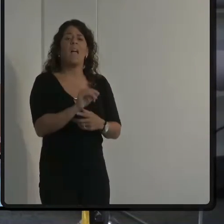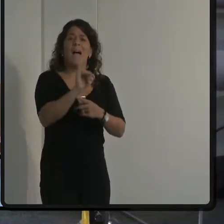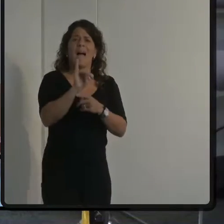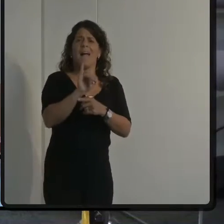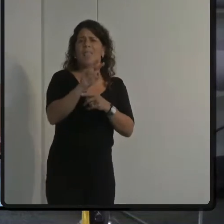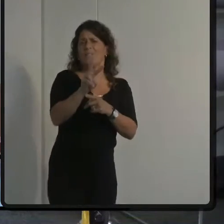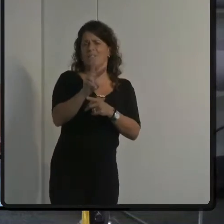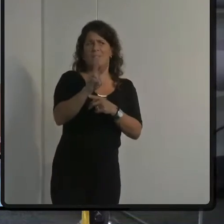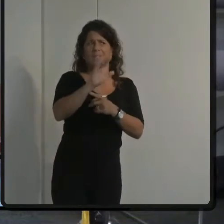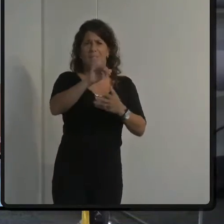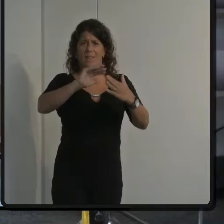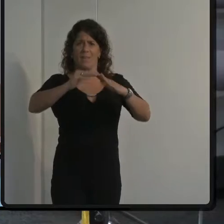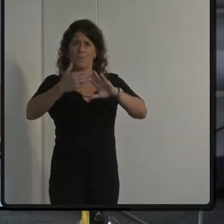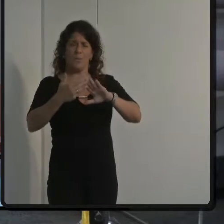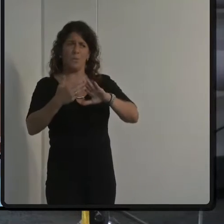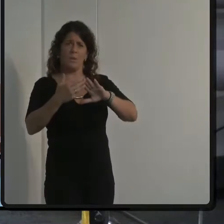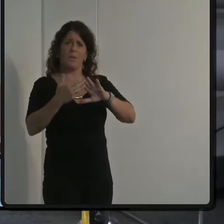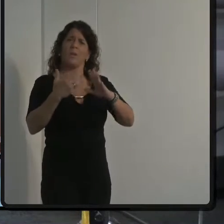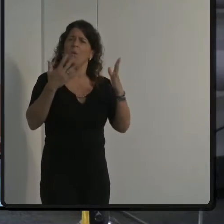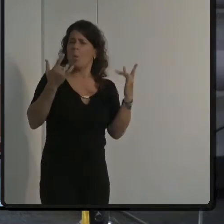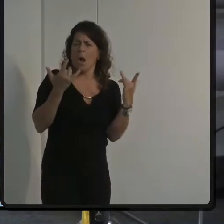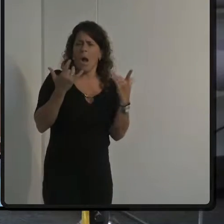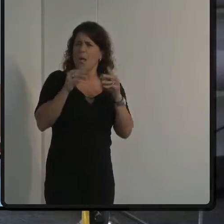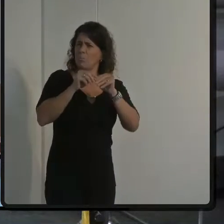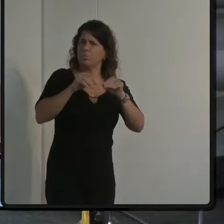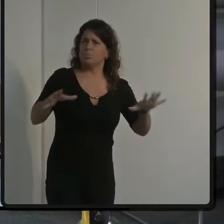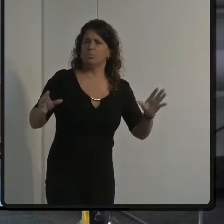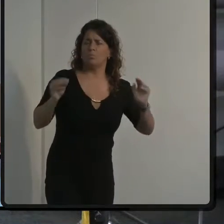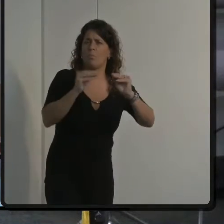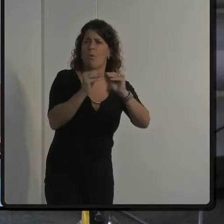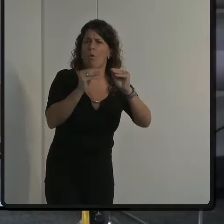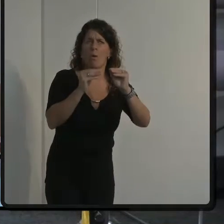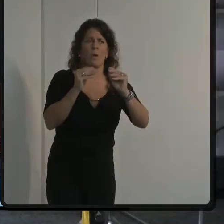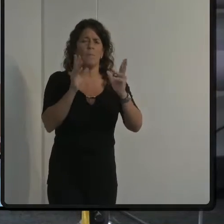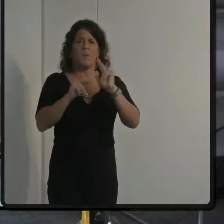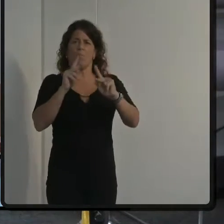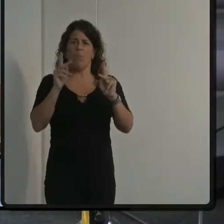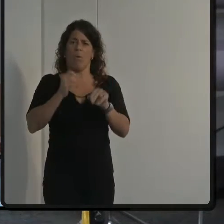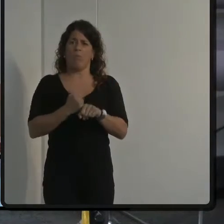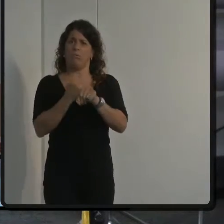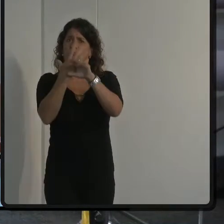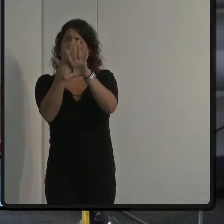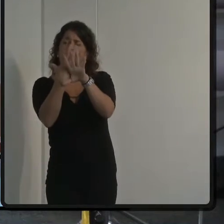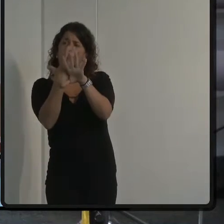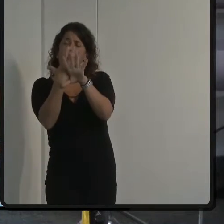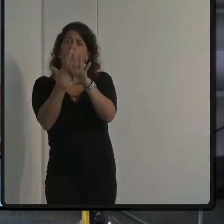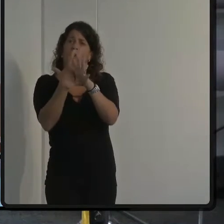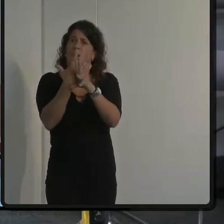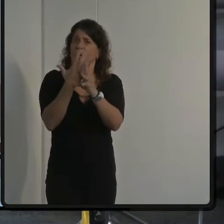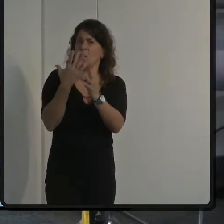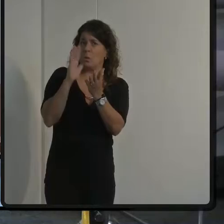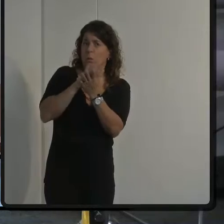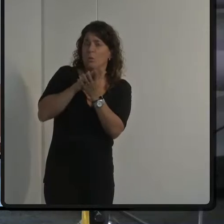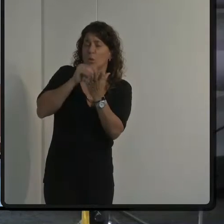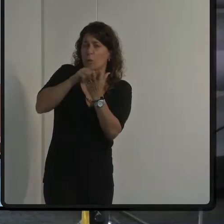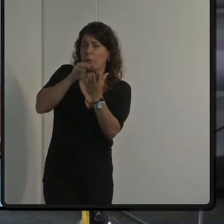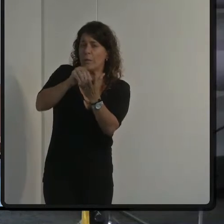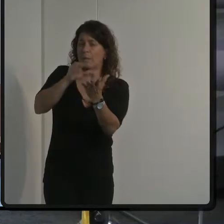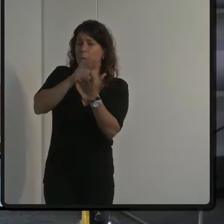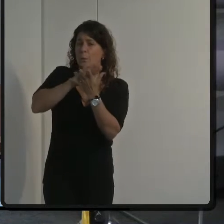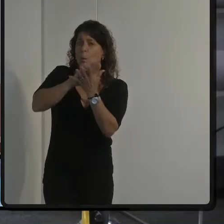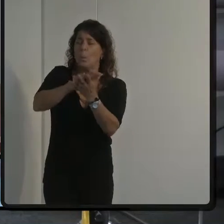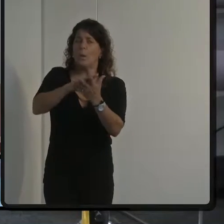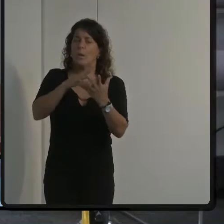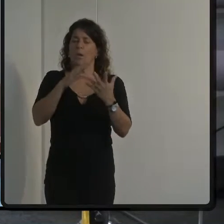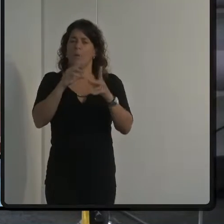is obviously remote for UCSB? Is it just a lot of students moving back in and mingling off campus? Or? Yes, so we